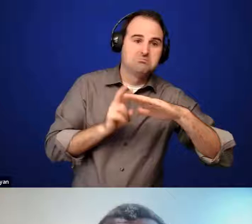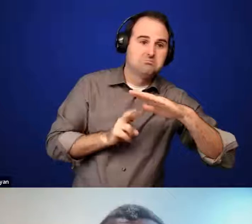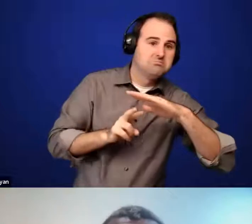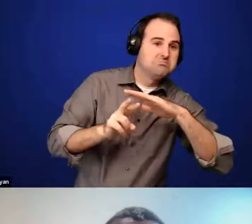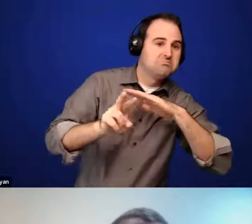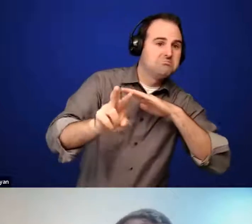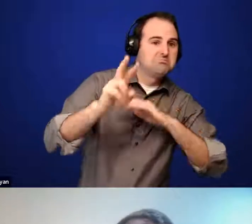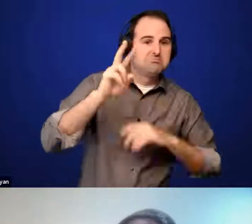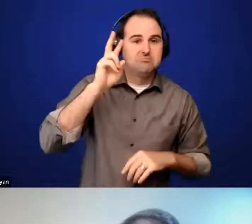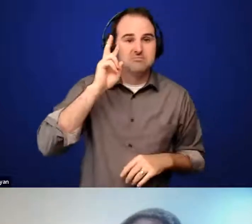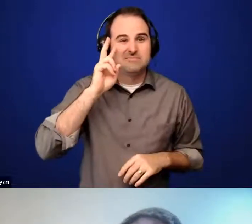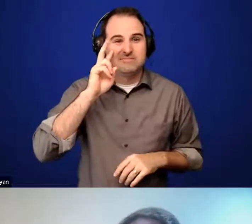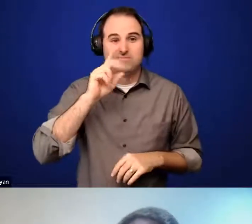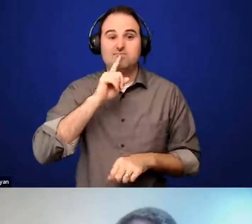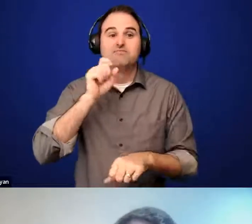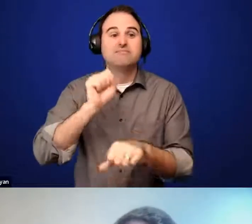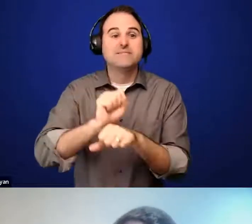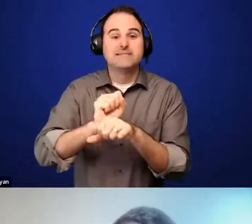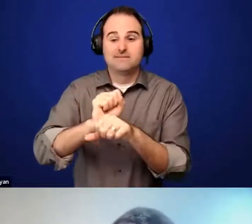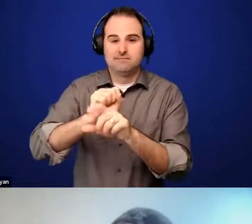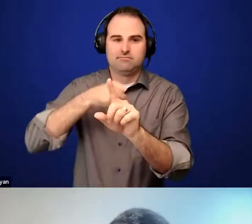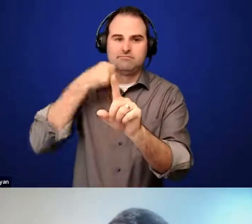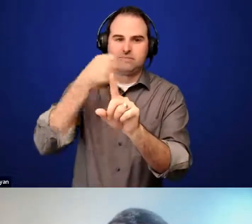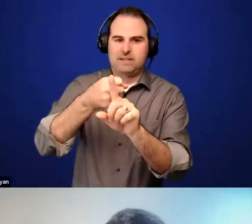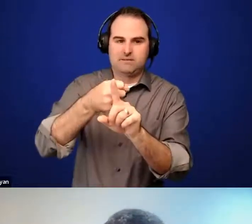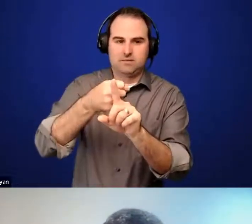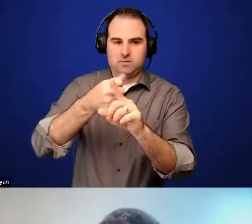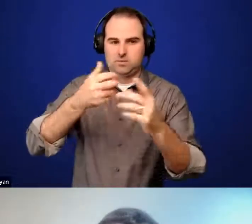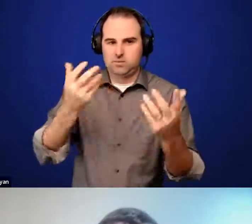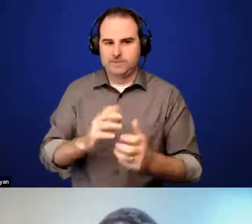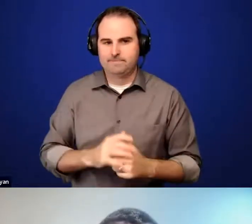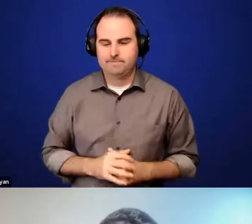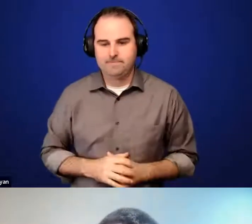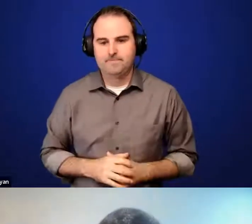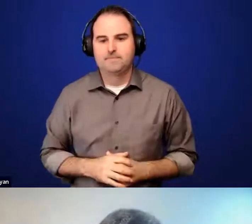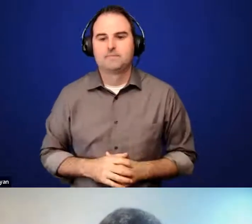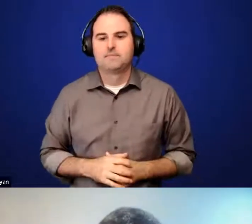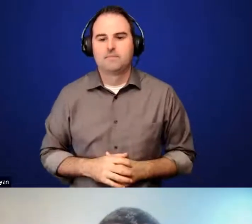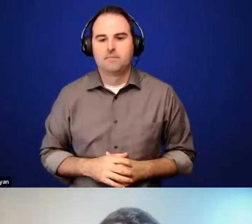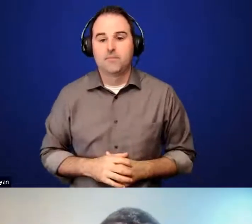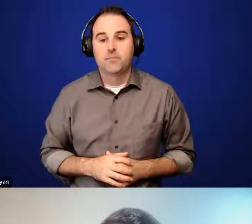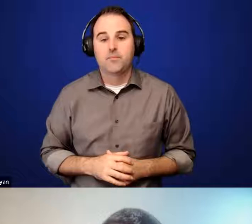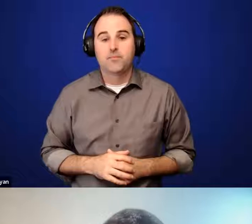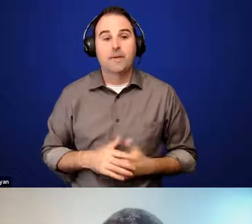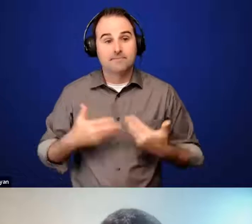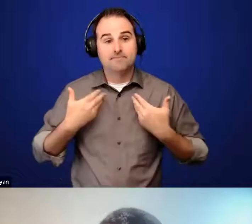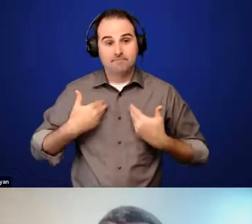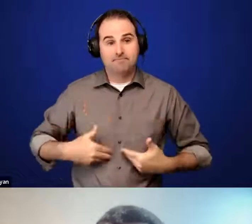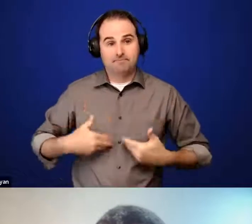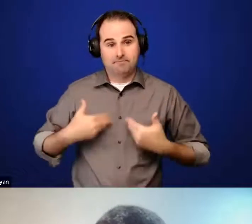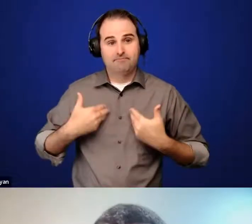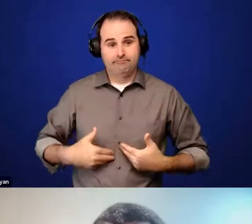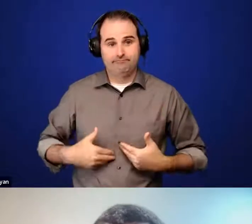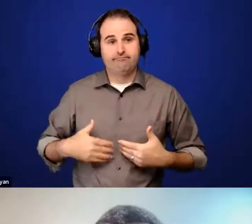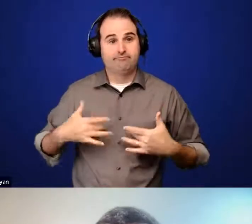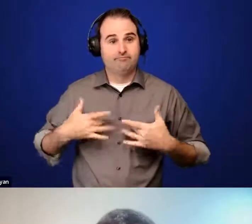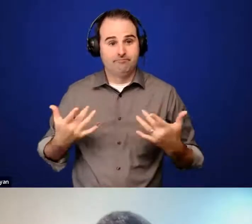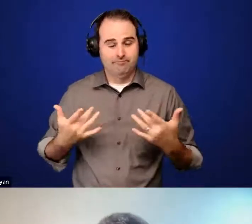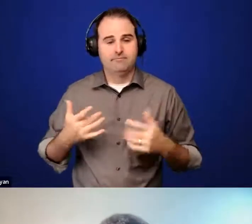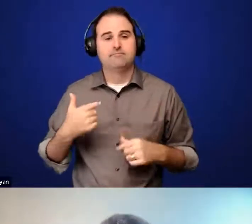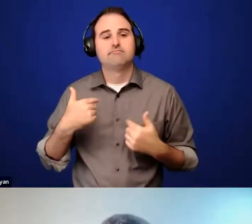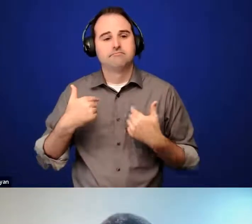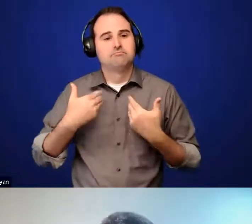the actual impact of climate change. I didn't talk to you a little bit about my background. My background, I'm a